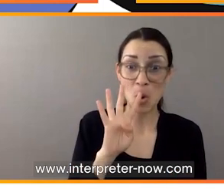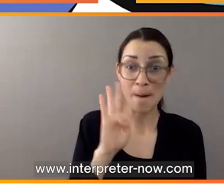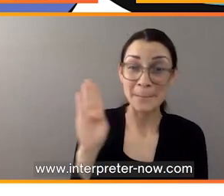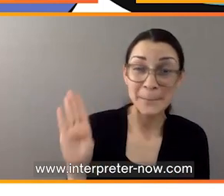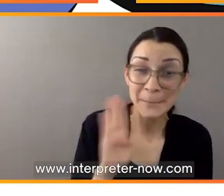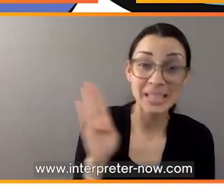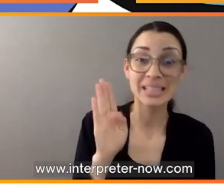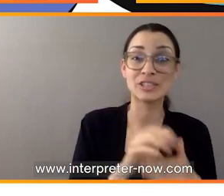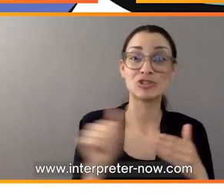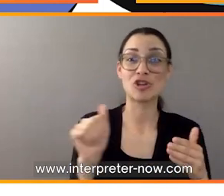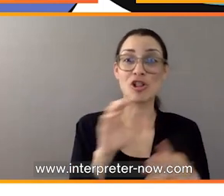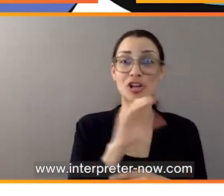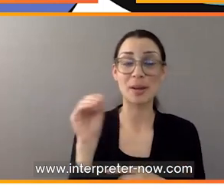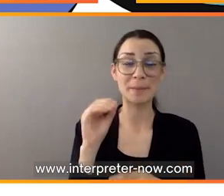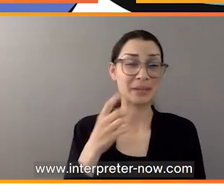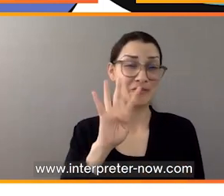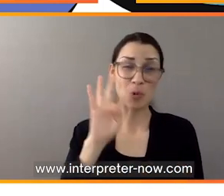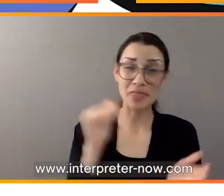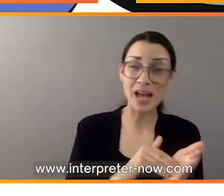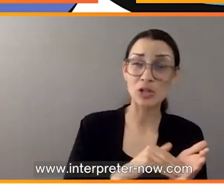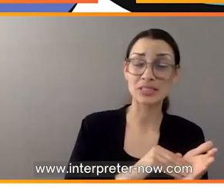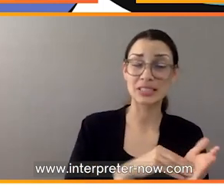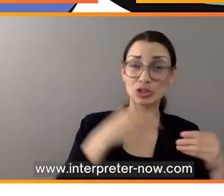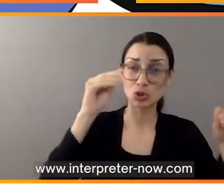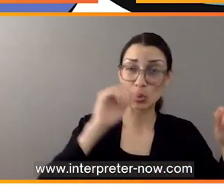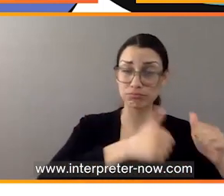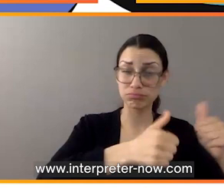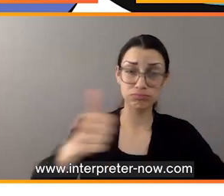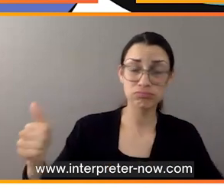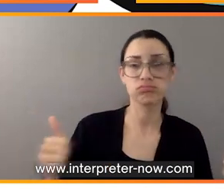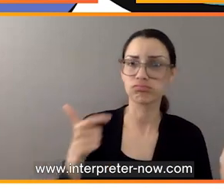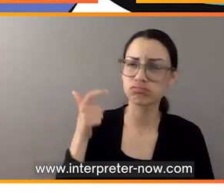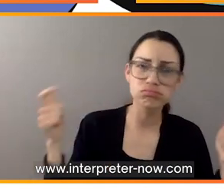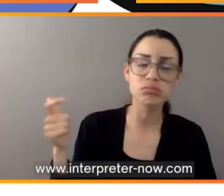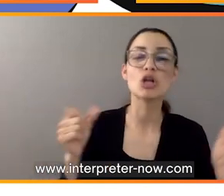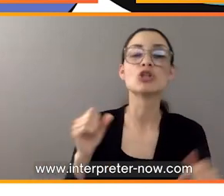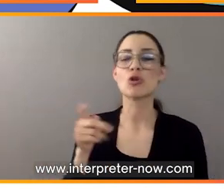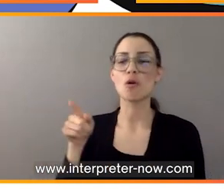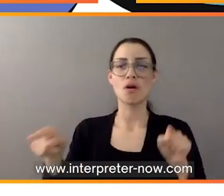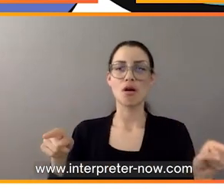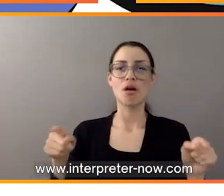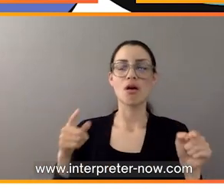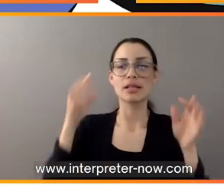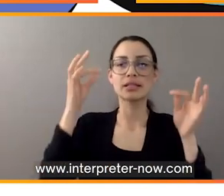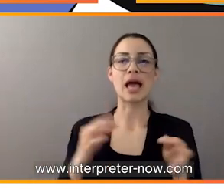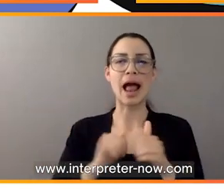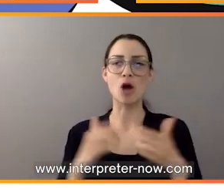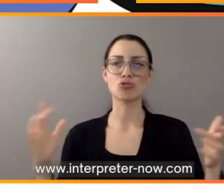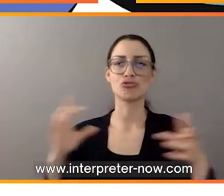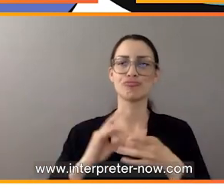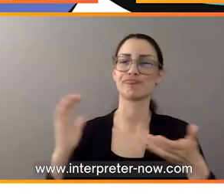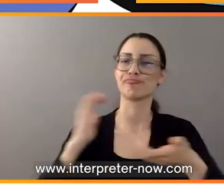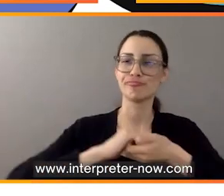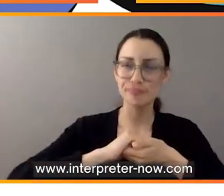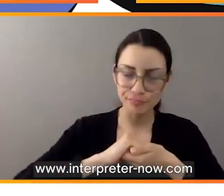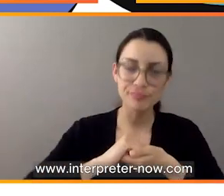how do we actually bring the best of both together? Because we distinctly have a GameStop culture and a way of doing things. We distinctly have